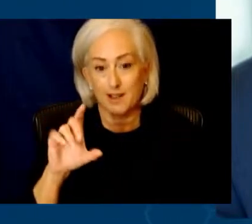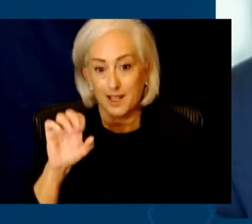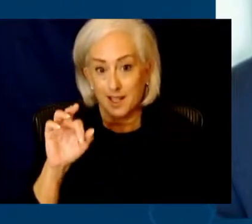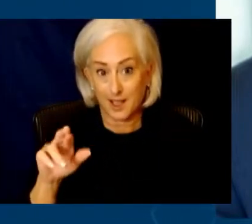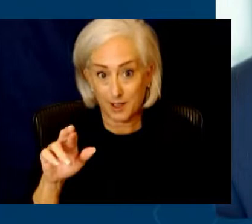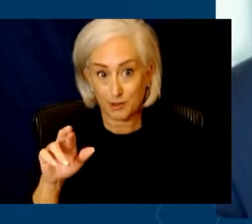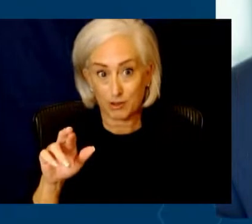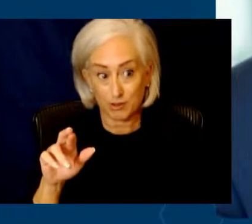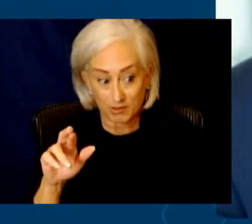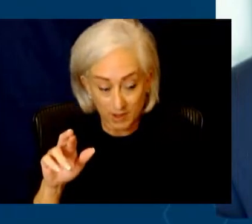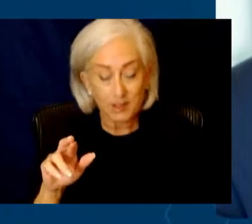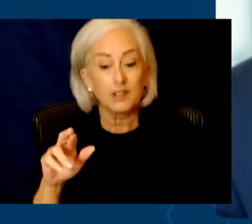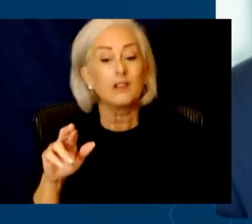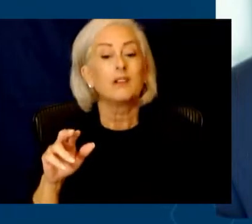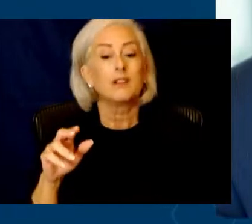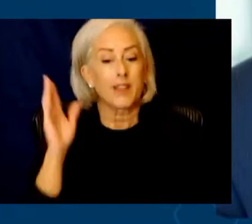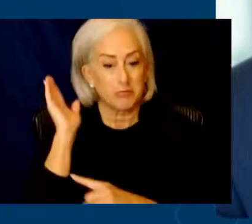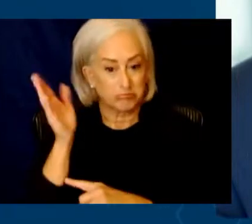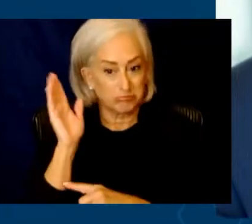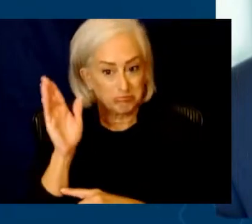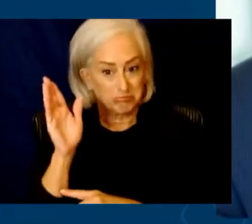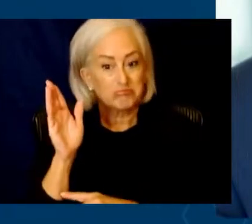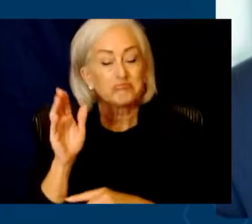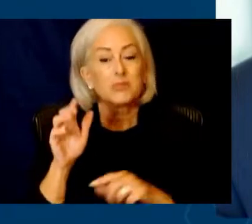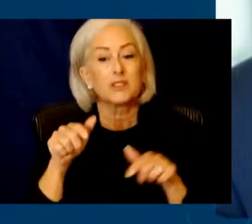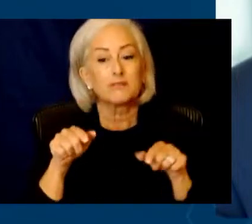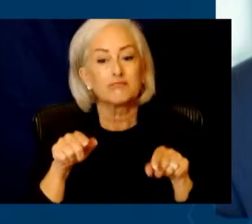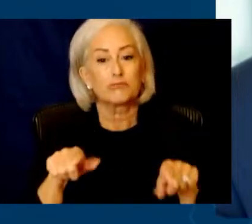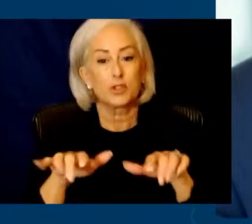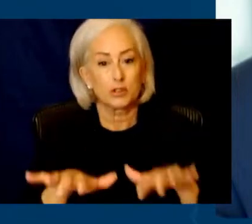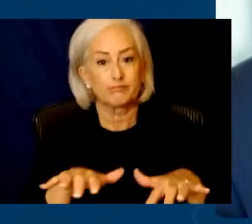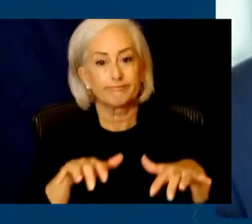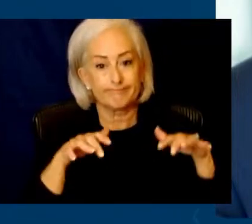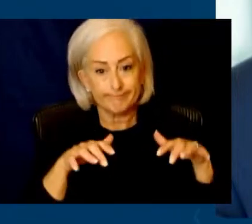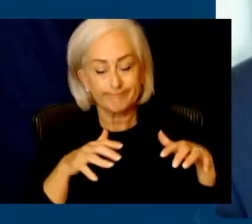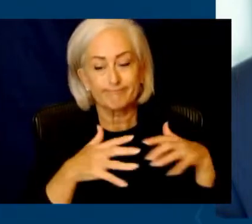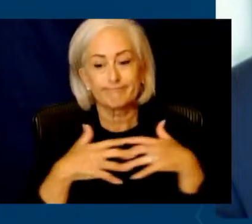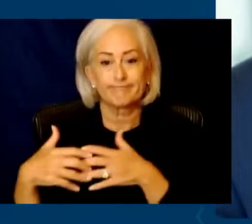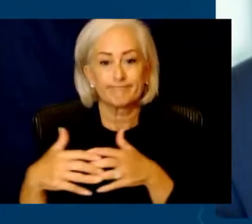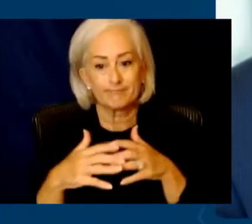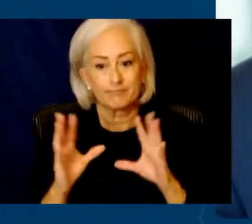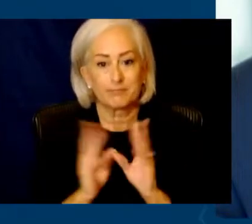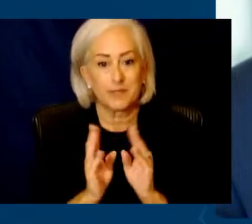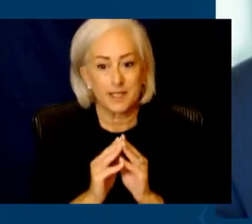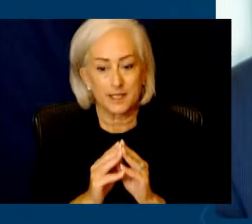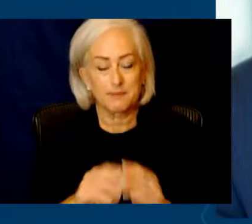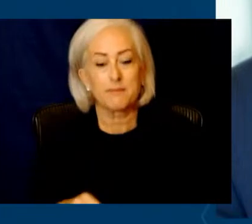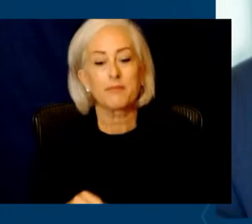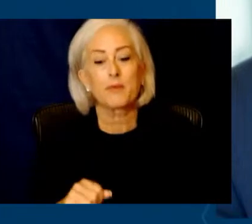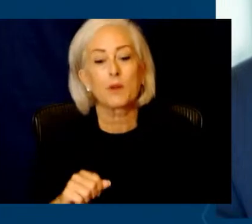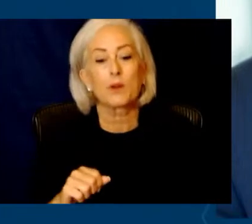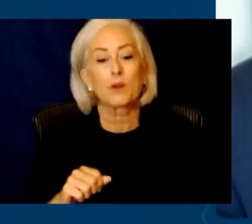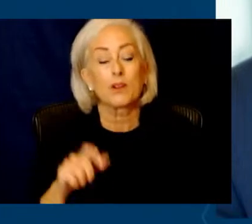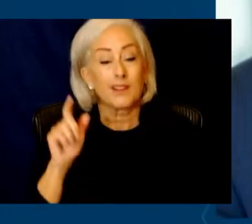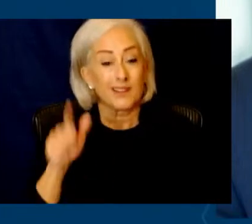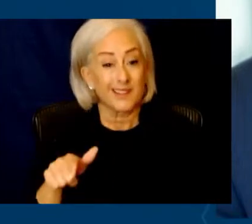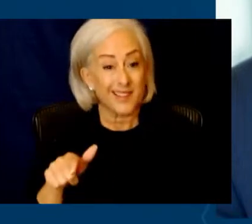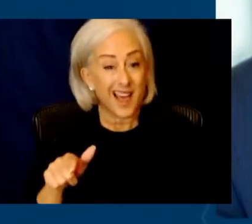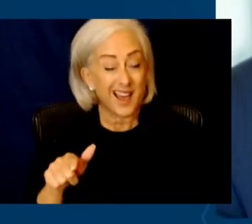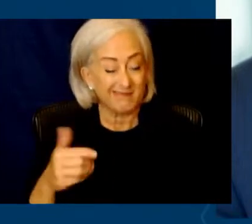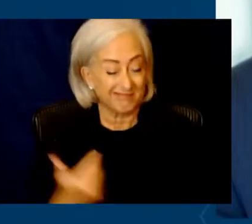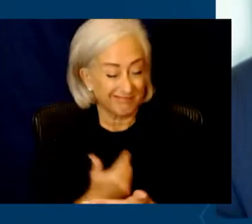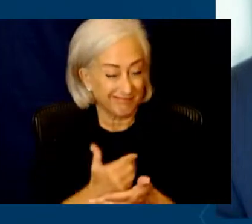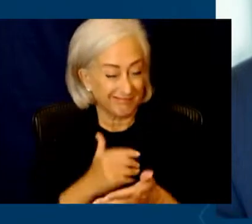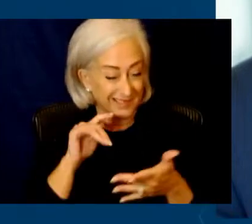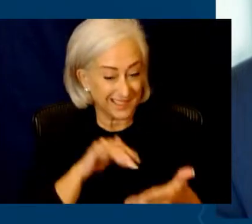world's leading professional organization for physicians and oncology professors. The groundbreaking clinical trial showed a